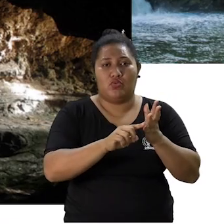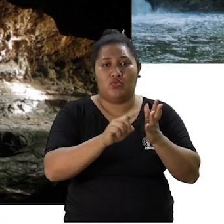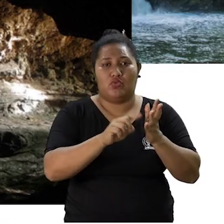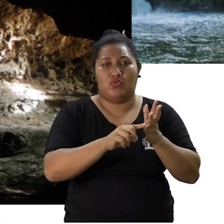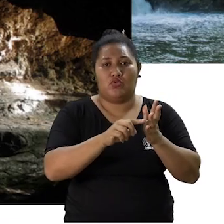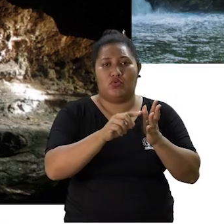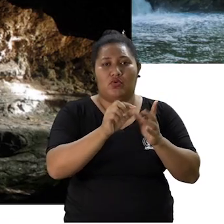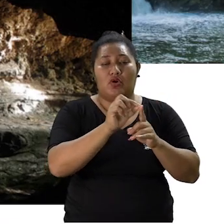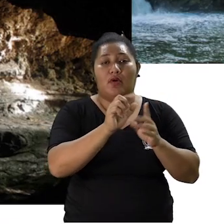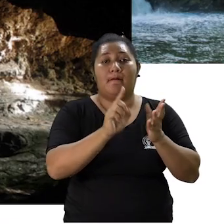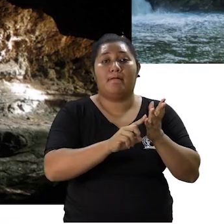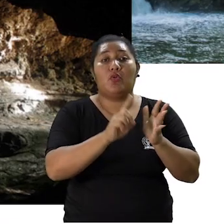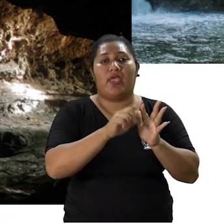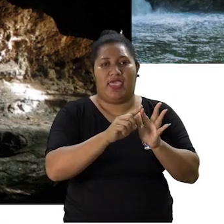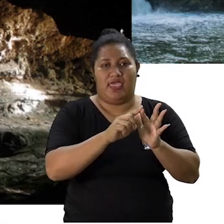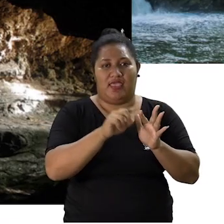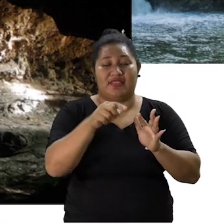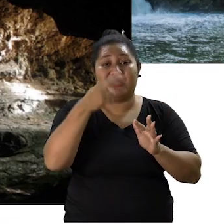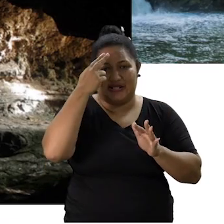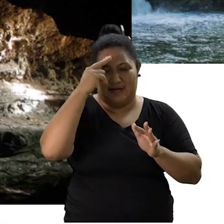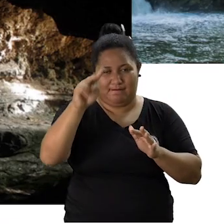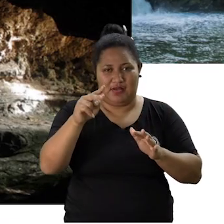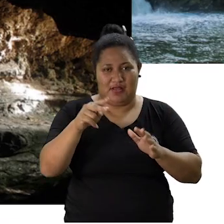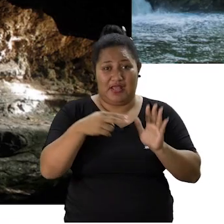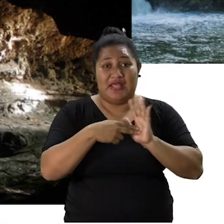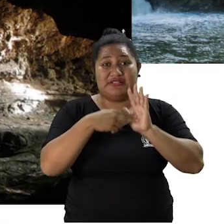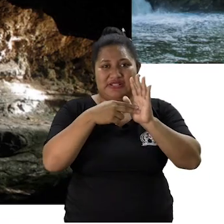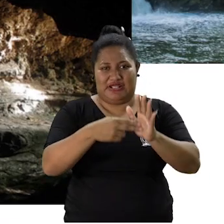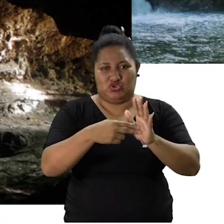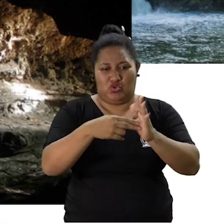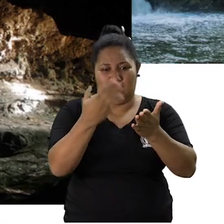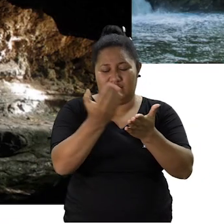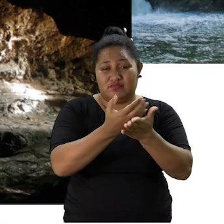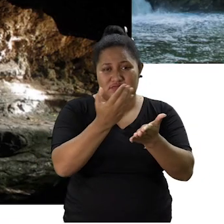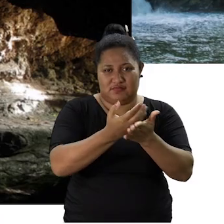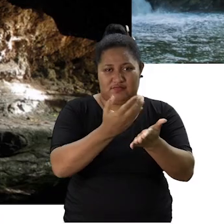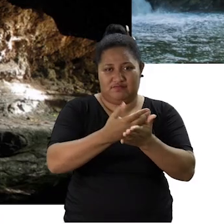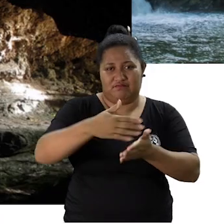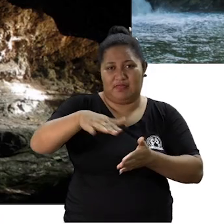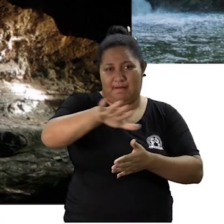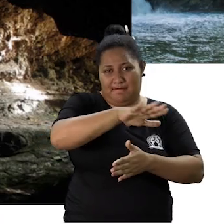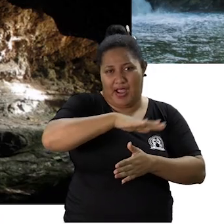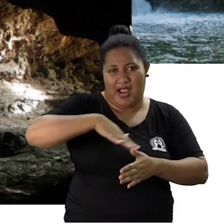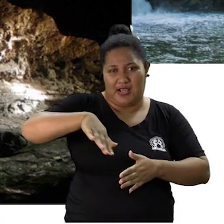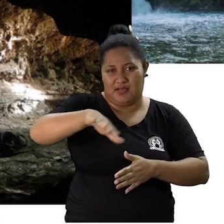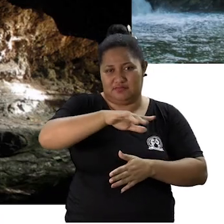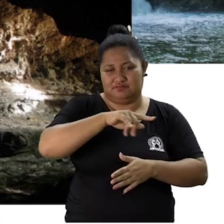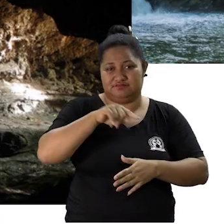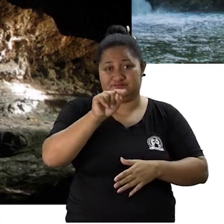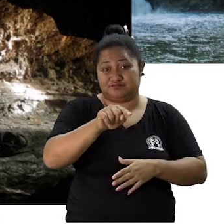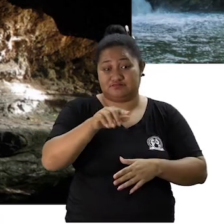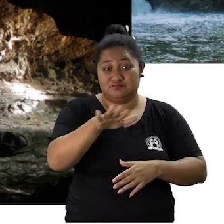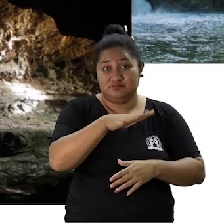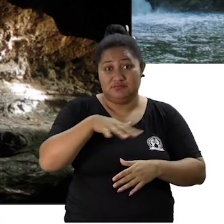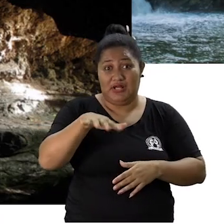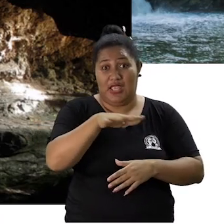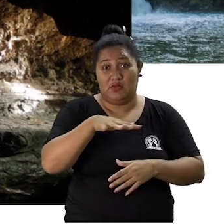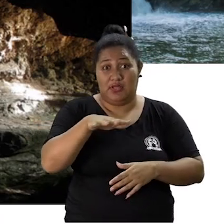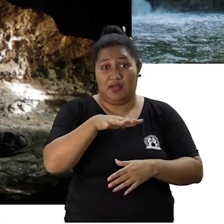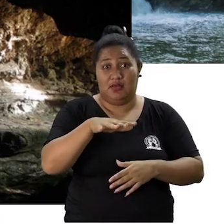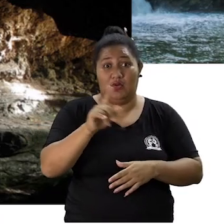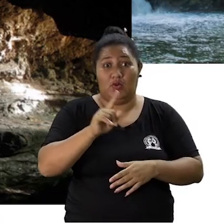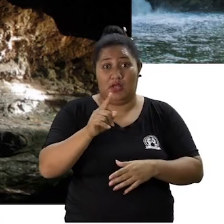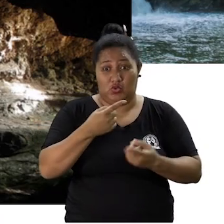le tatou national park lea. This is one of our national parks and one of the areas that